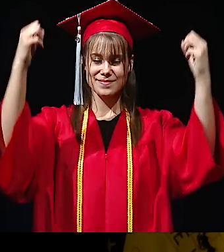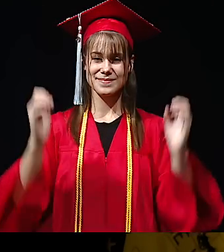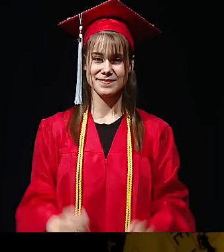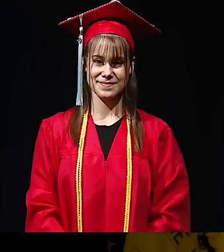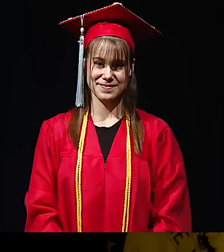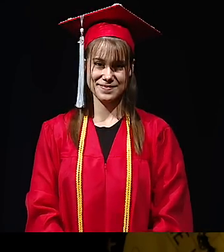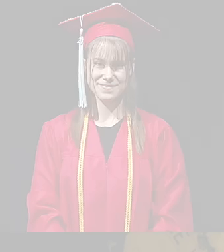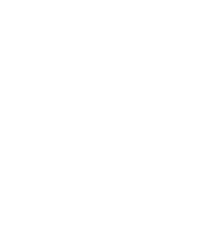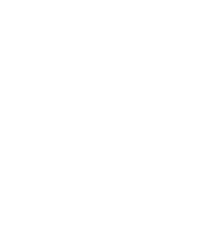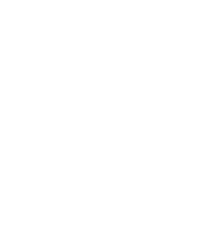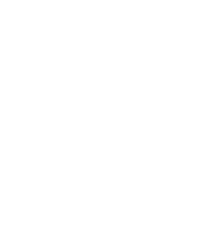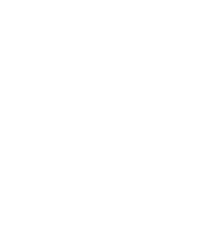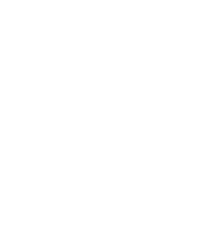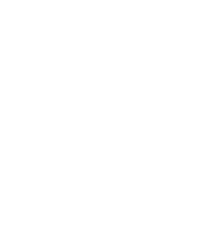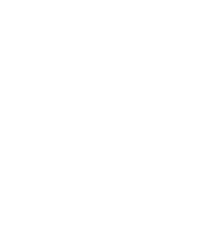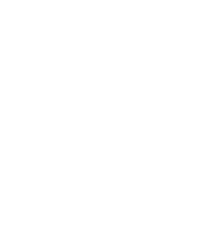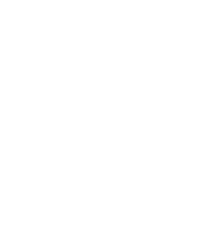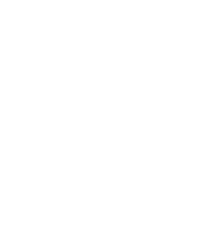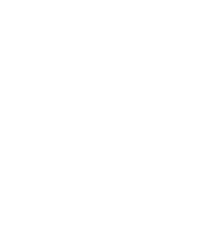brave?